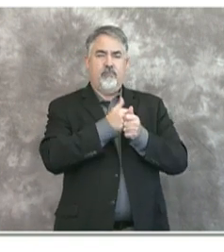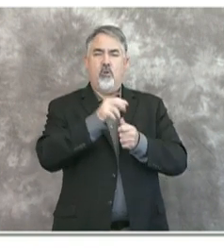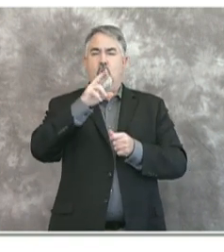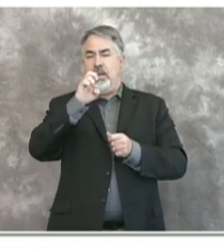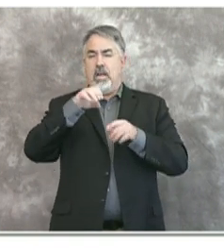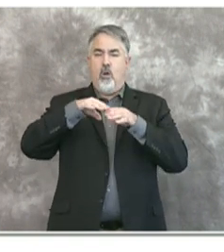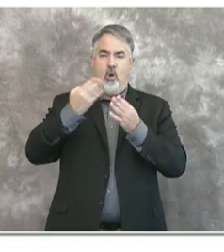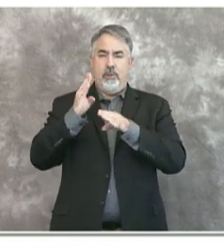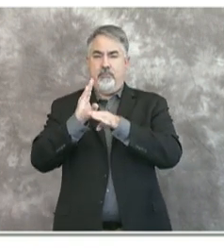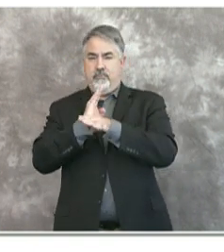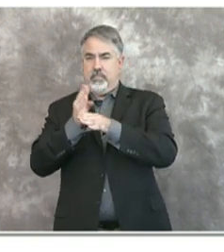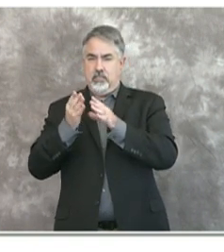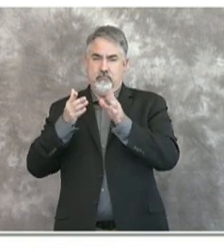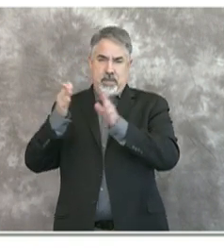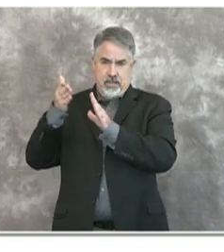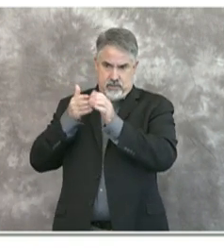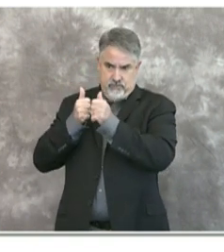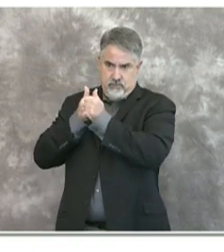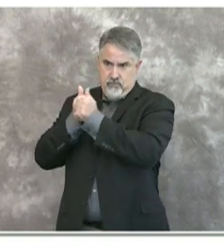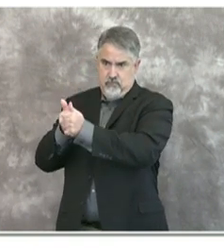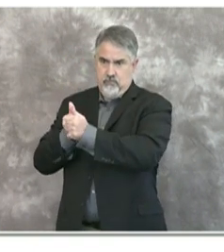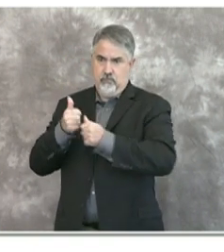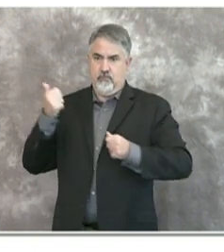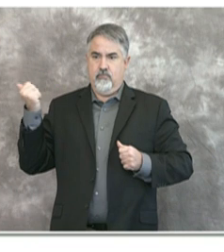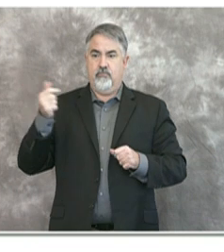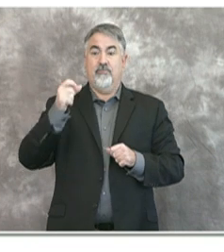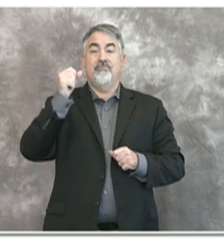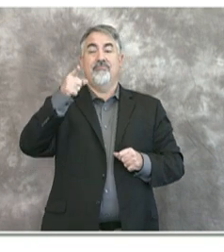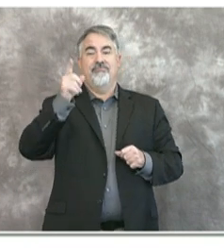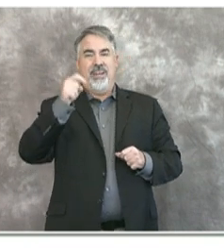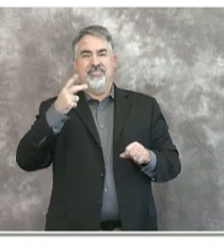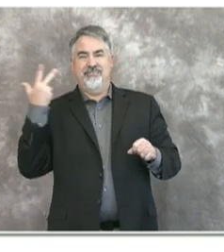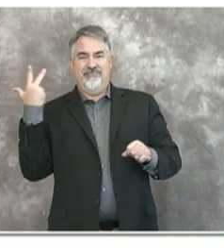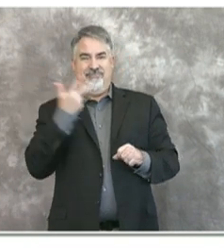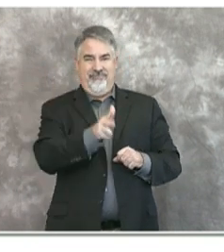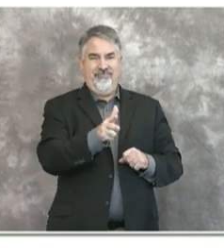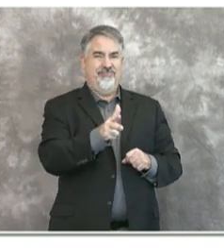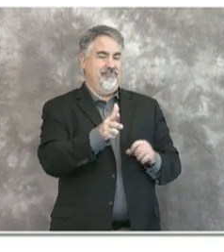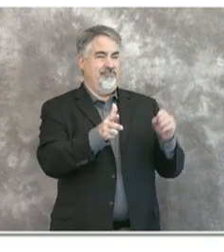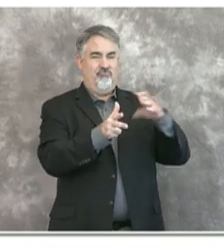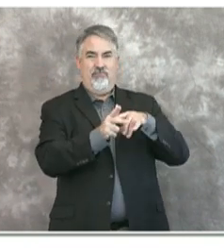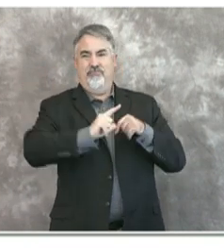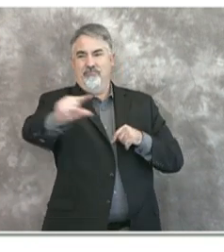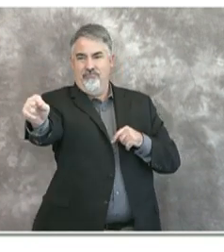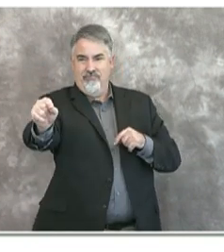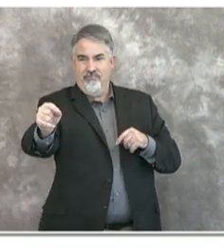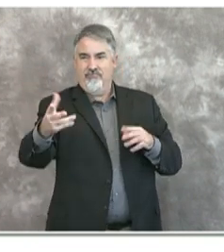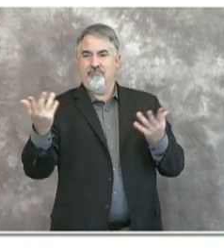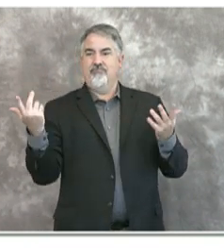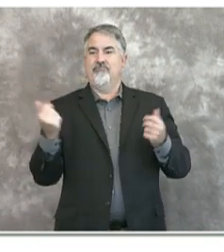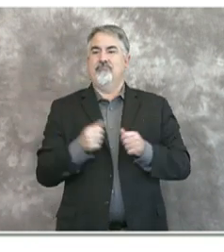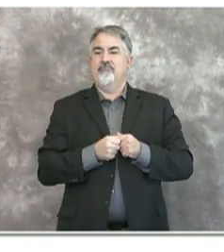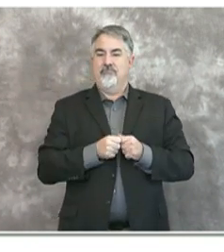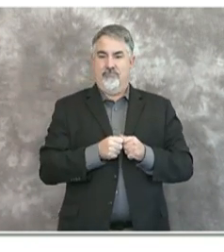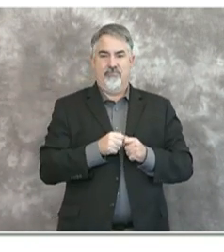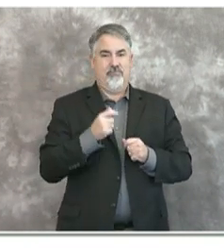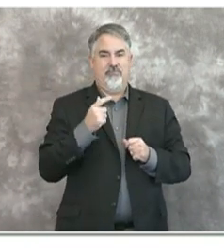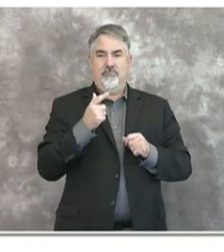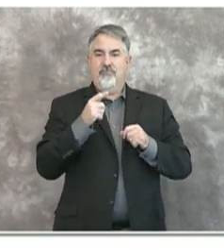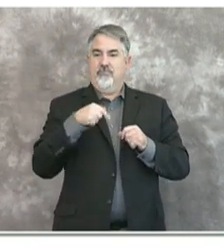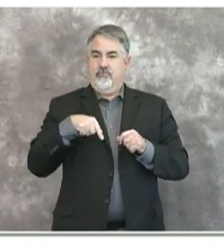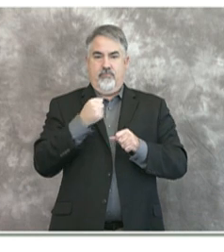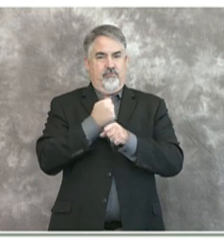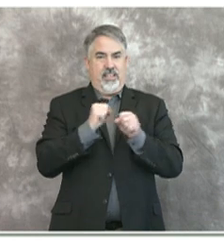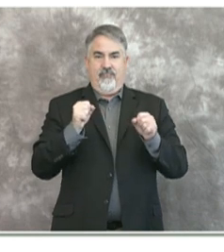running, we'll click to the next one here. These are for curbside and delivery only, and they must complete the County Safe